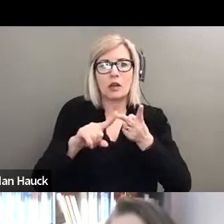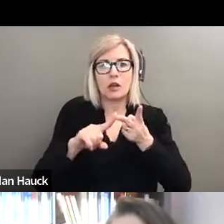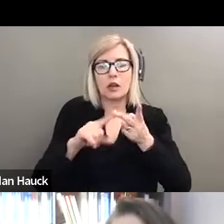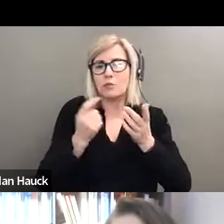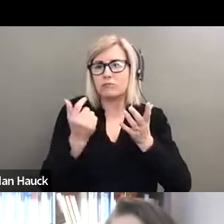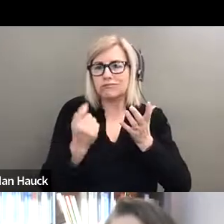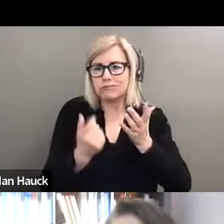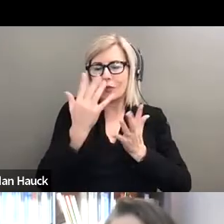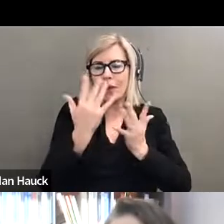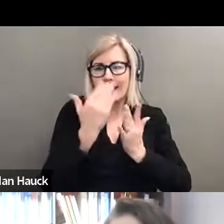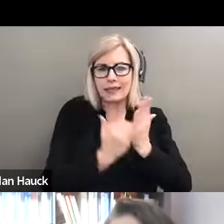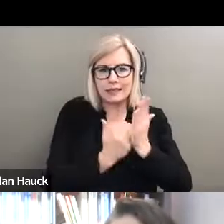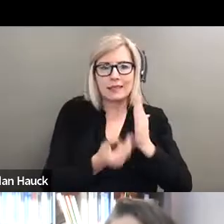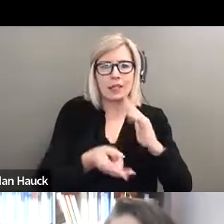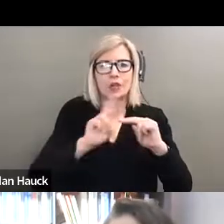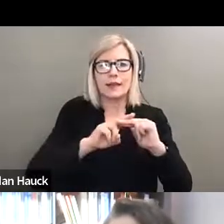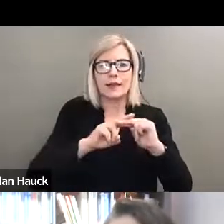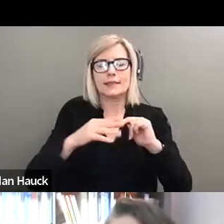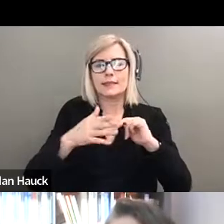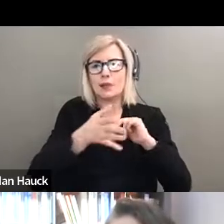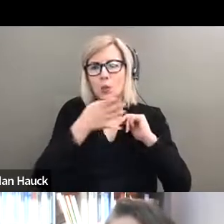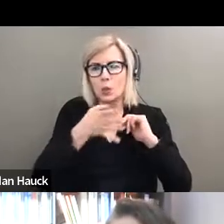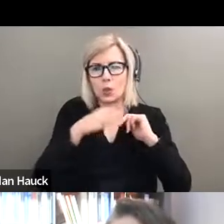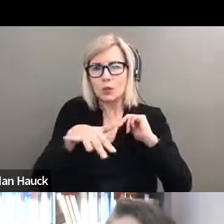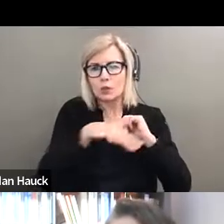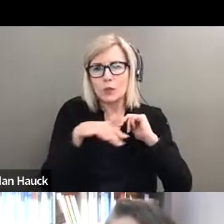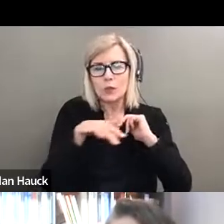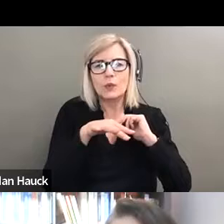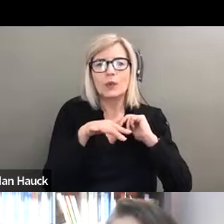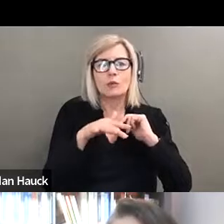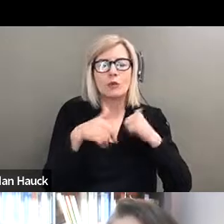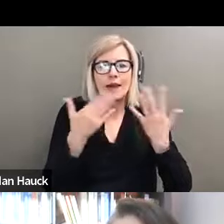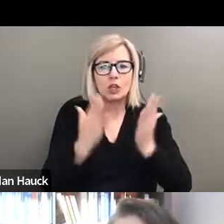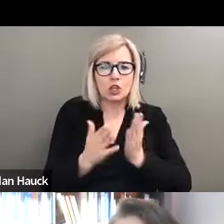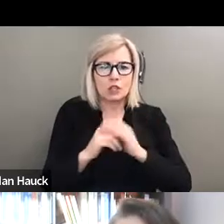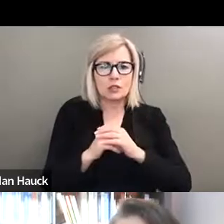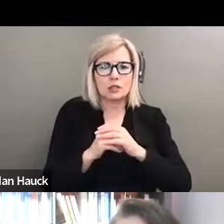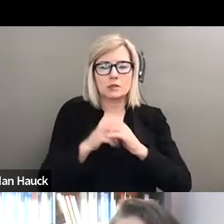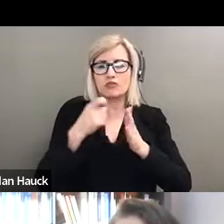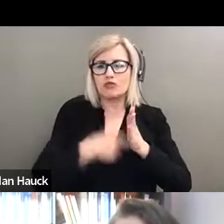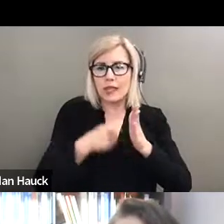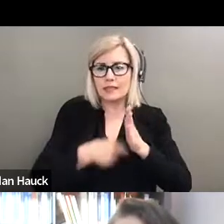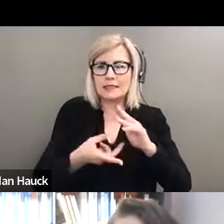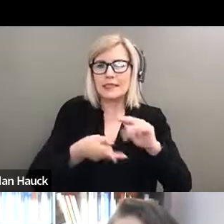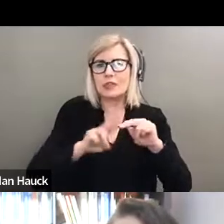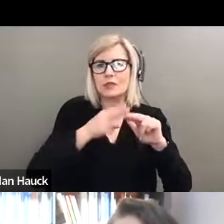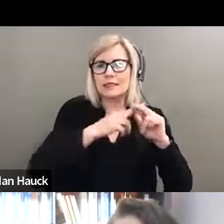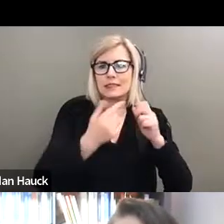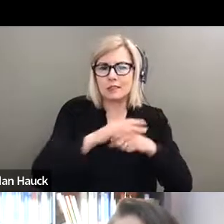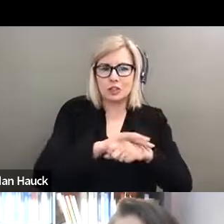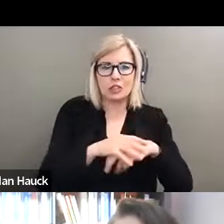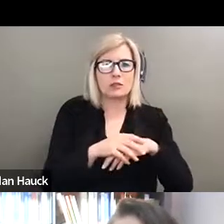lists, the increase in rural healthcare providers, ICFID rates increasing, even the